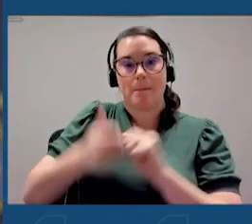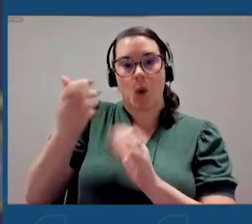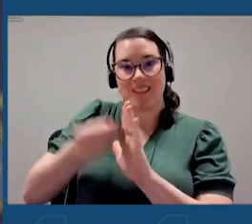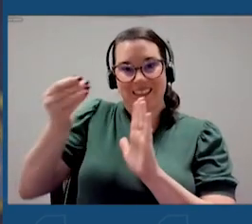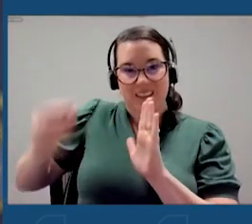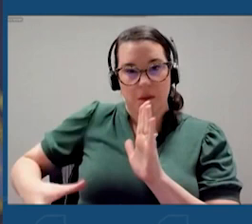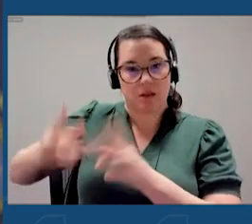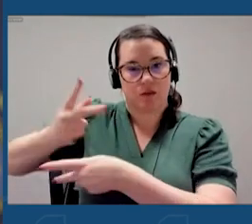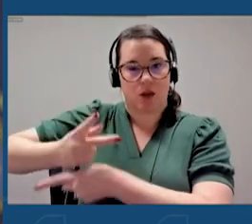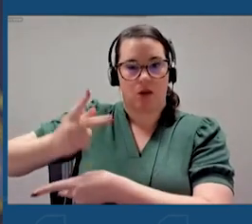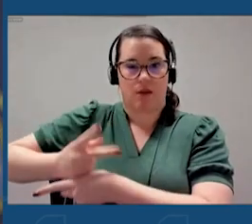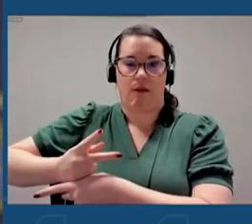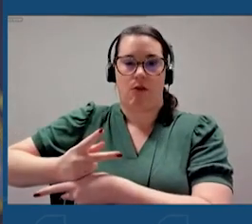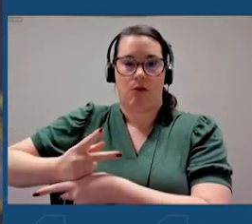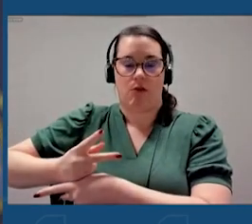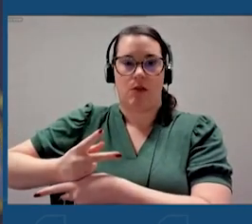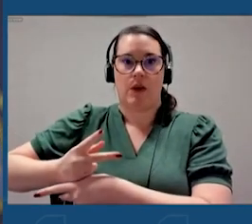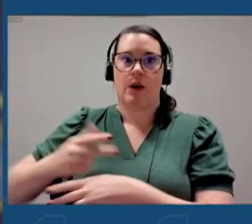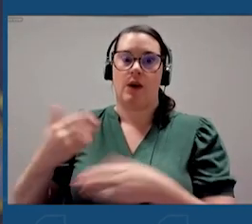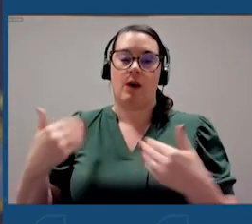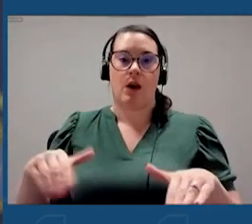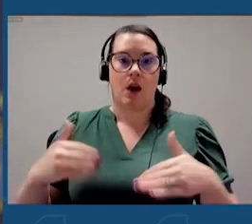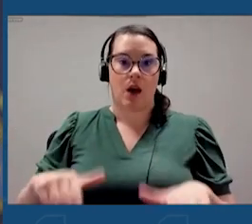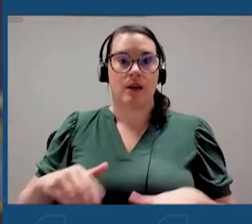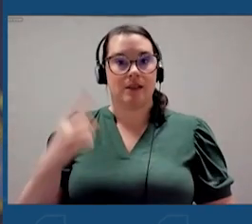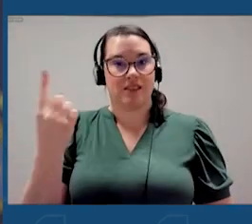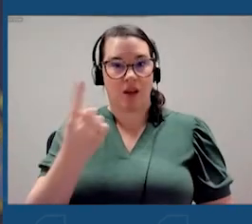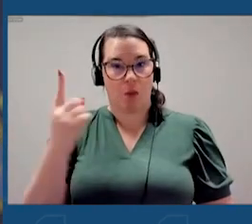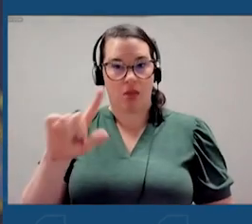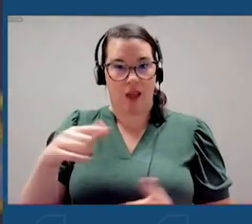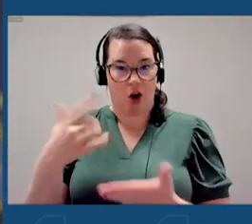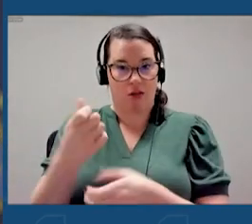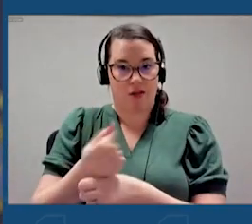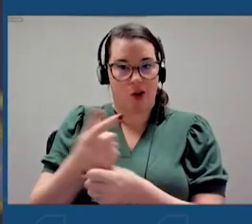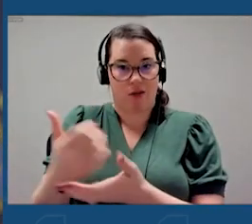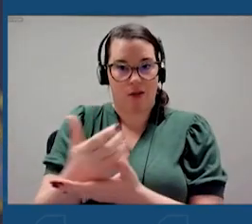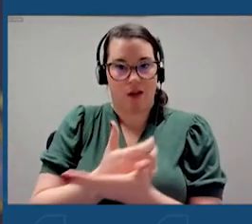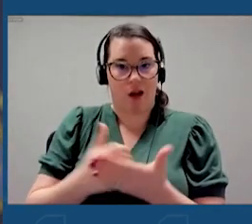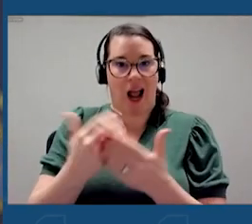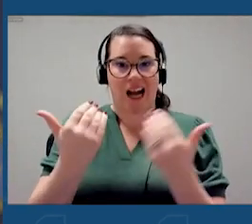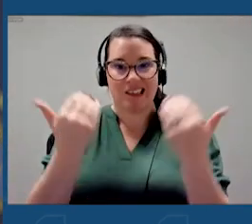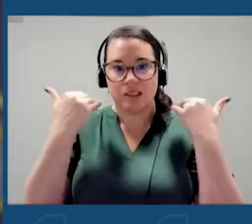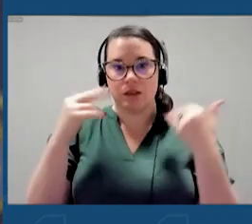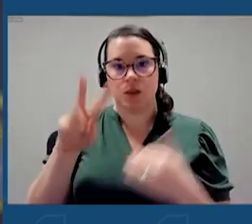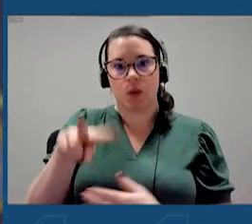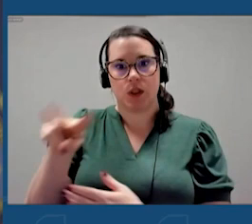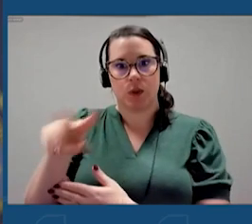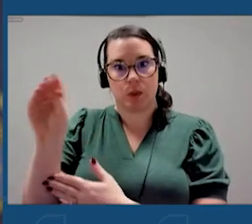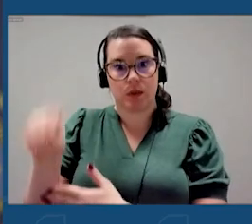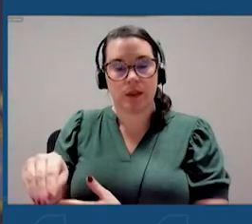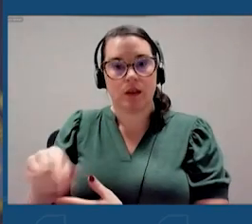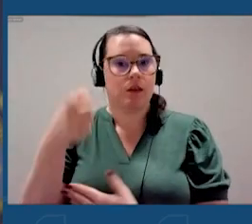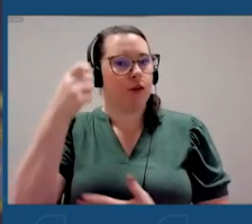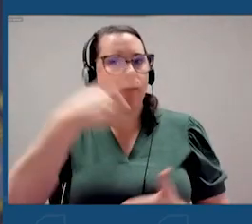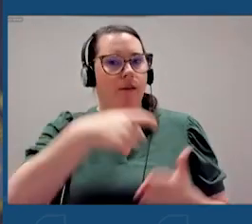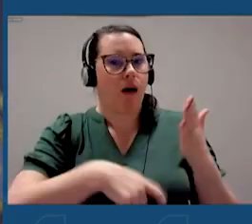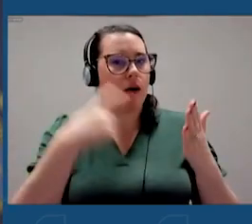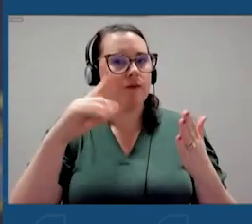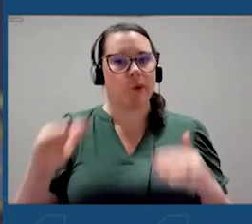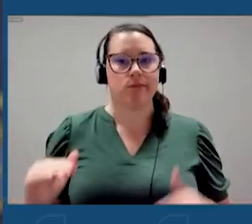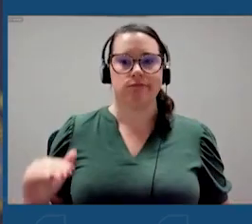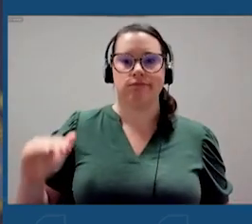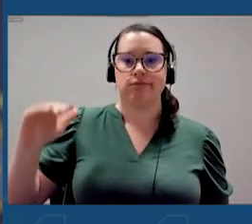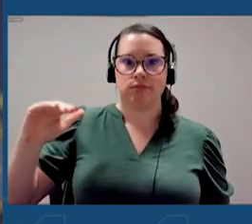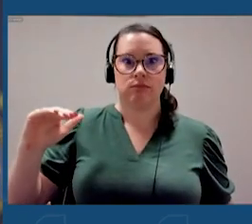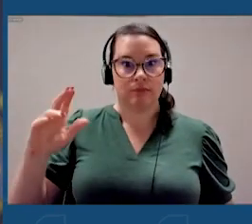You can take up to 22% of someone's income. And the costs for older kids are high as well. Like I